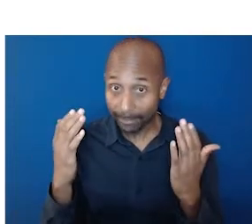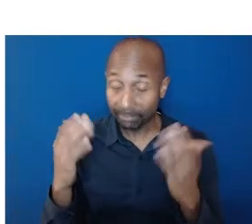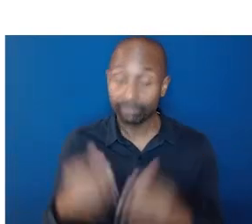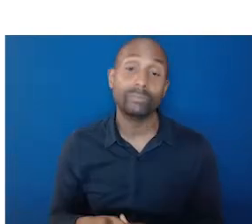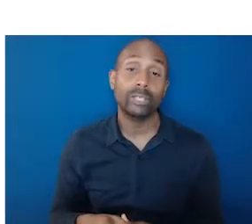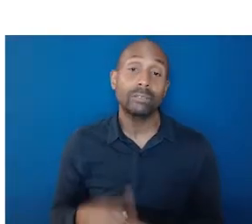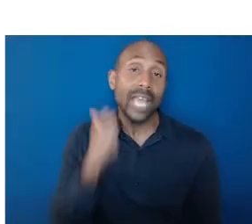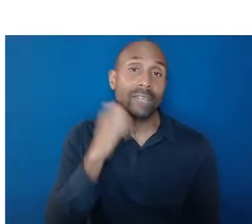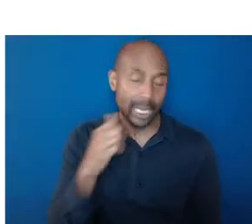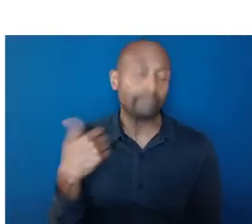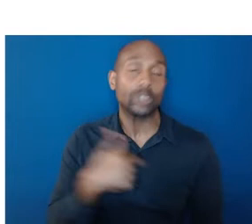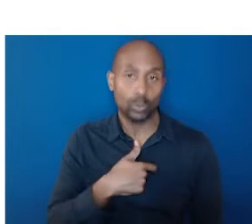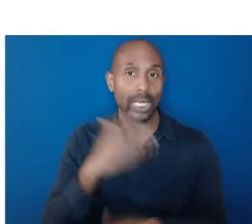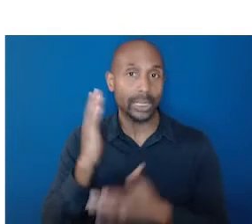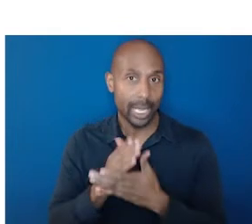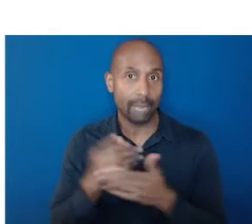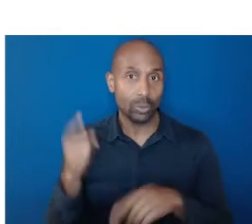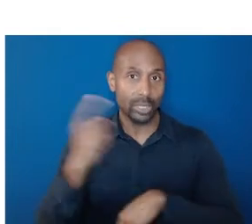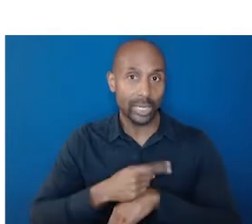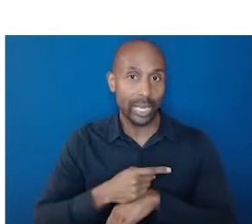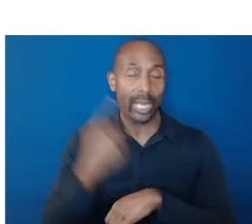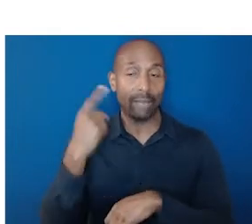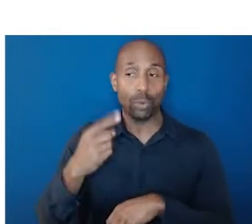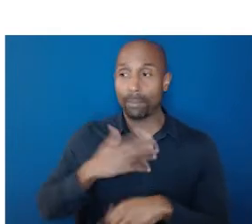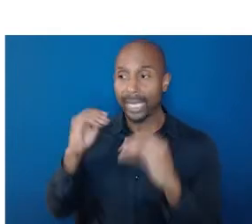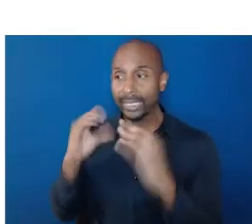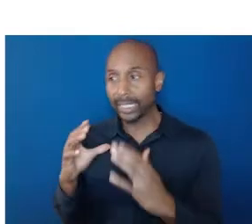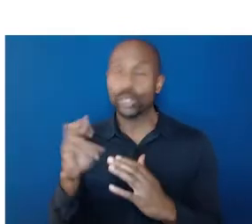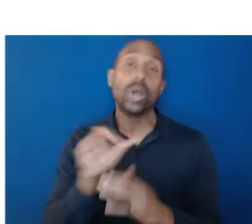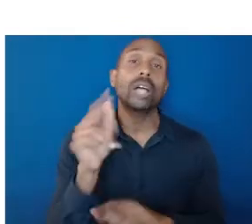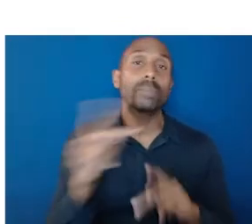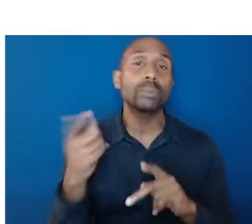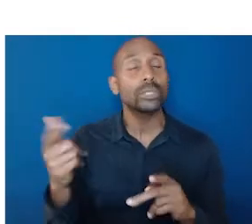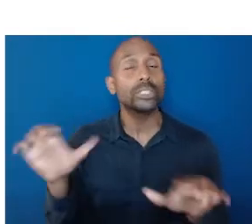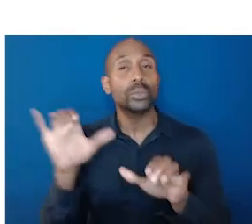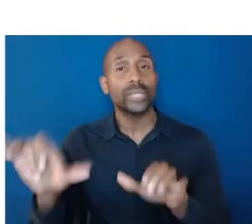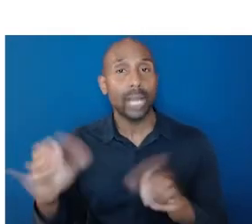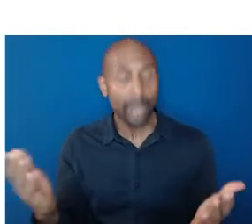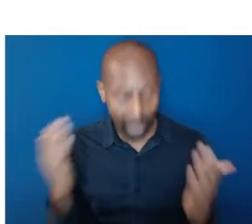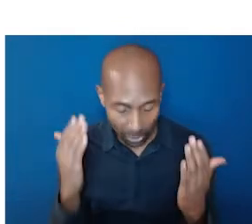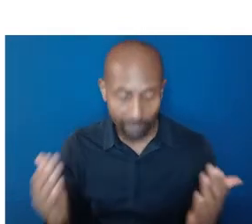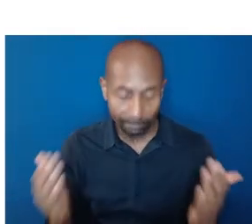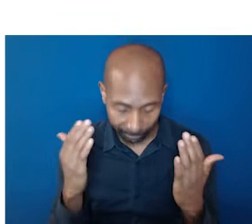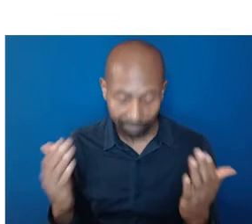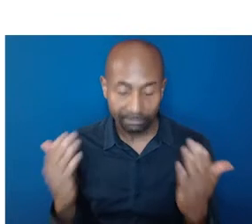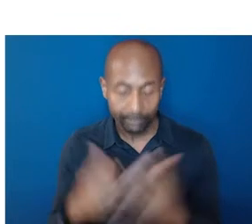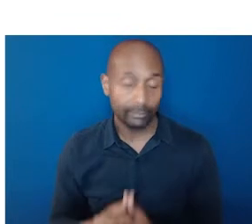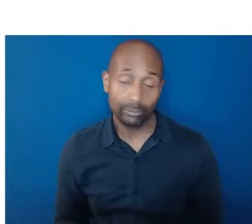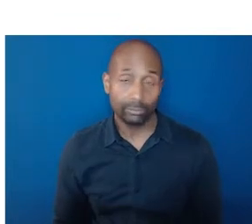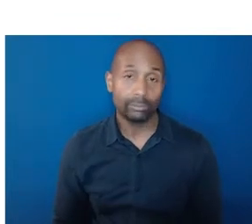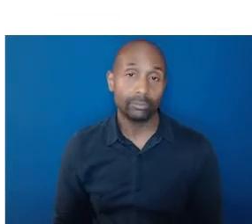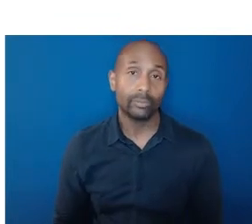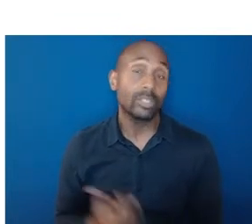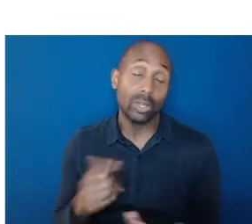stop during the day for so that my teacher or, you know, other people could make their prayers. And so I